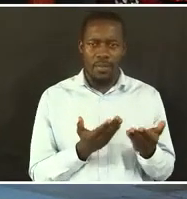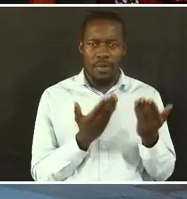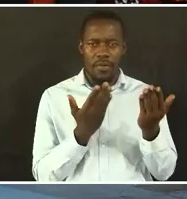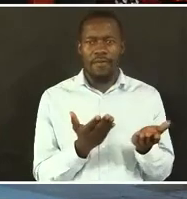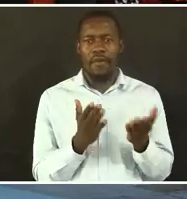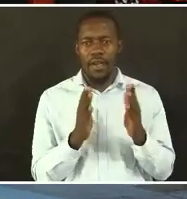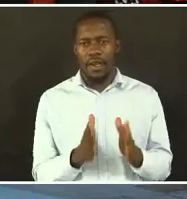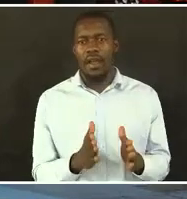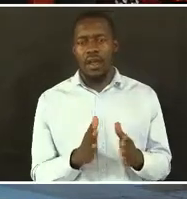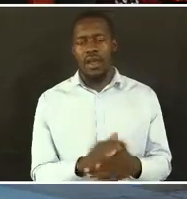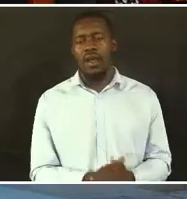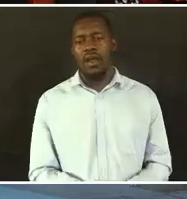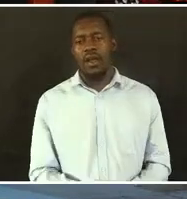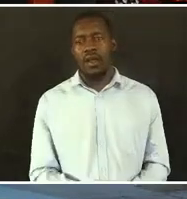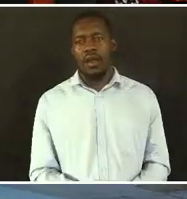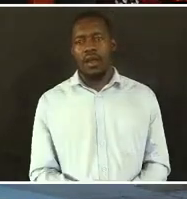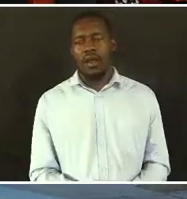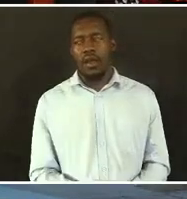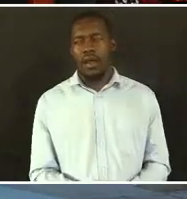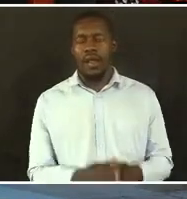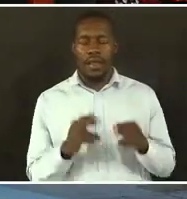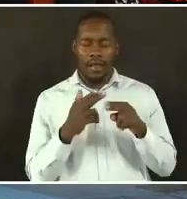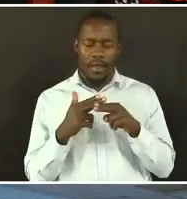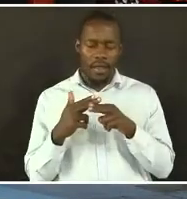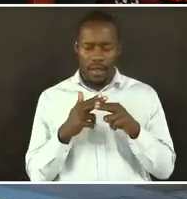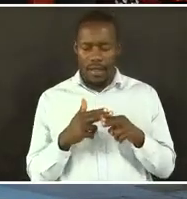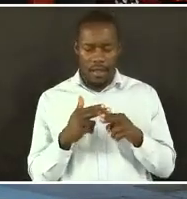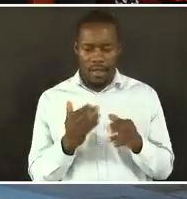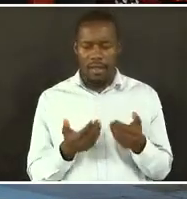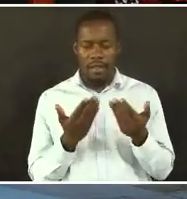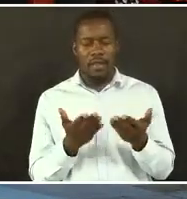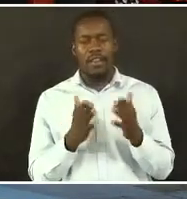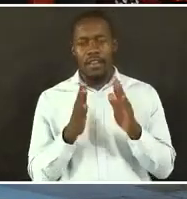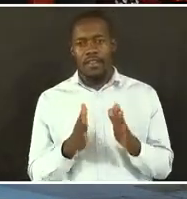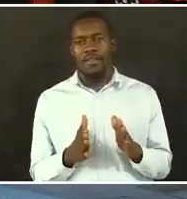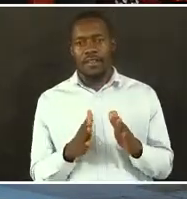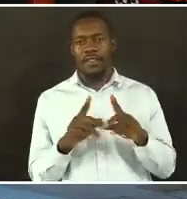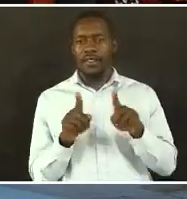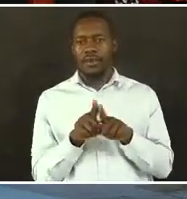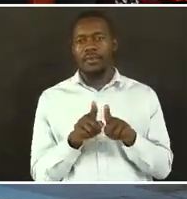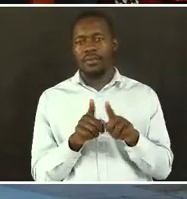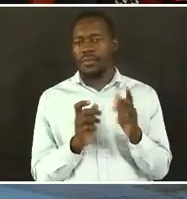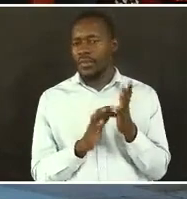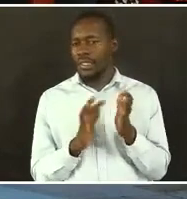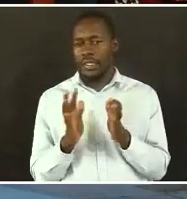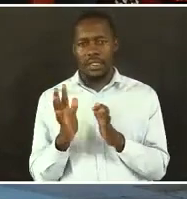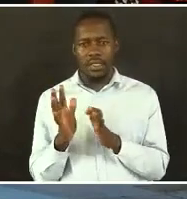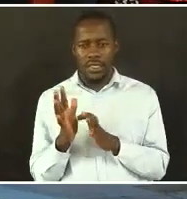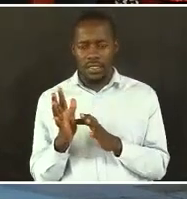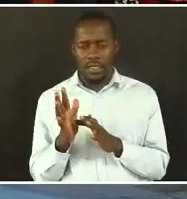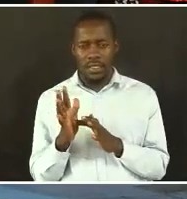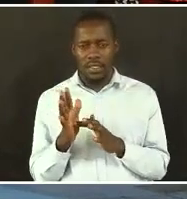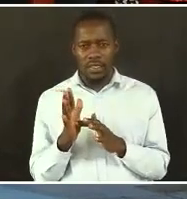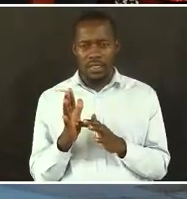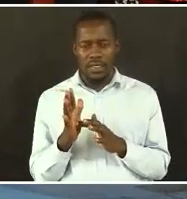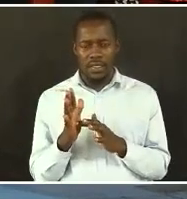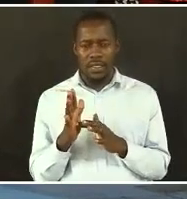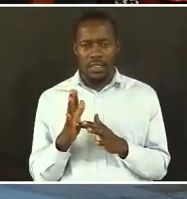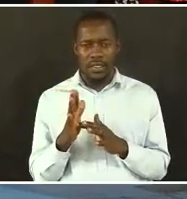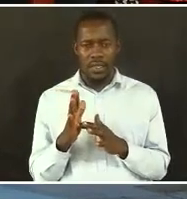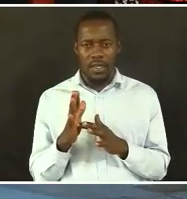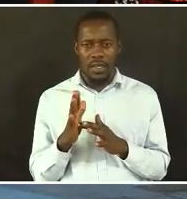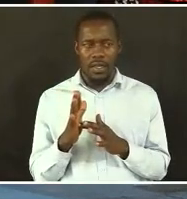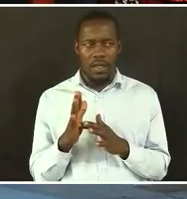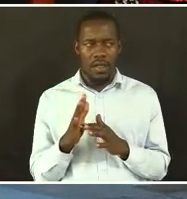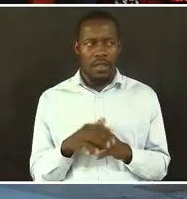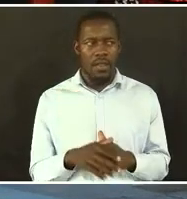of provider, we are meeting the physical need. And that is Christ's method. It's about facilitator. When we talk about